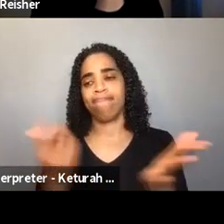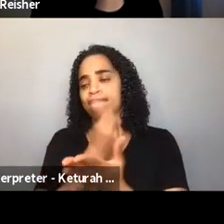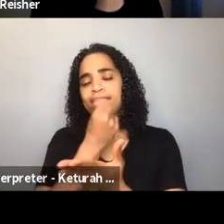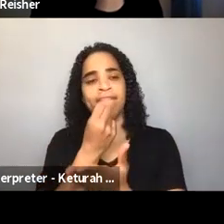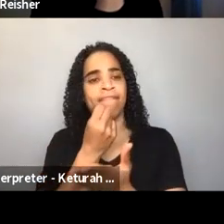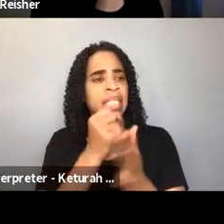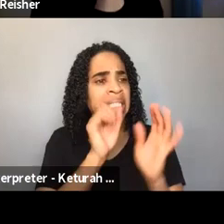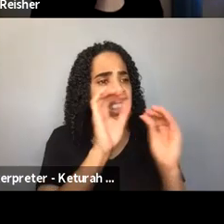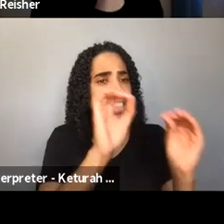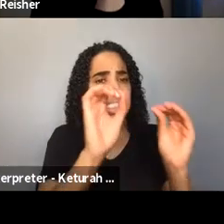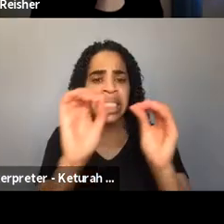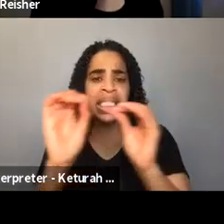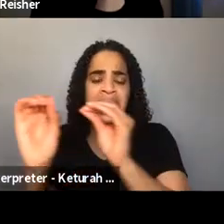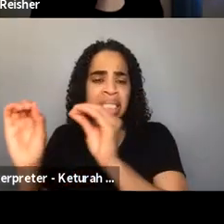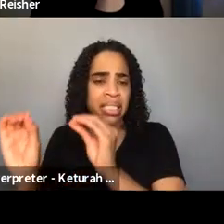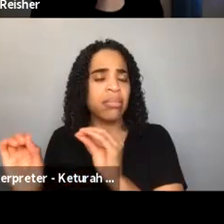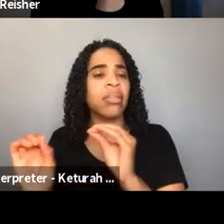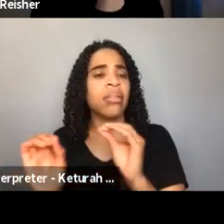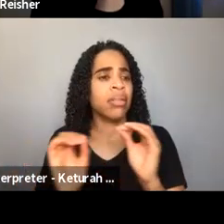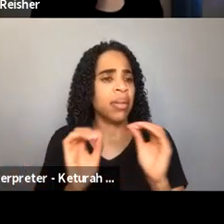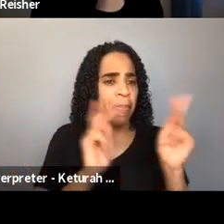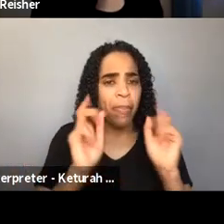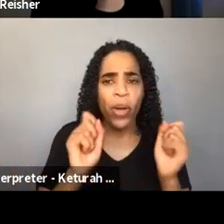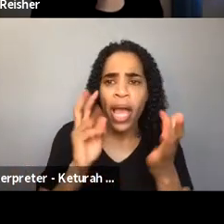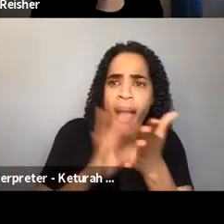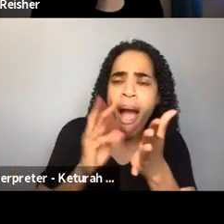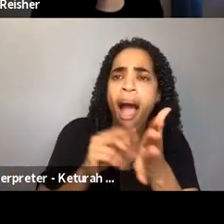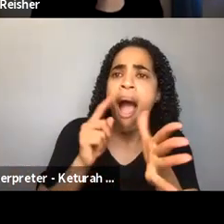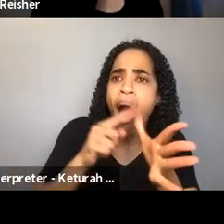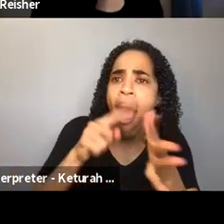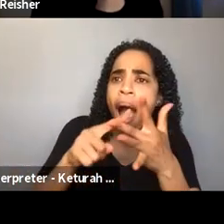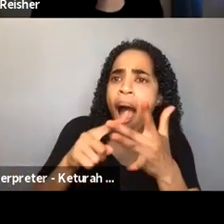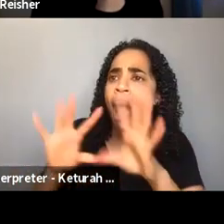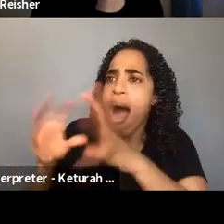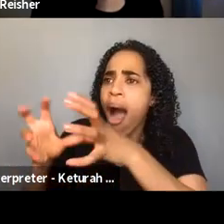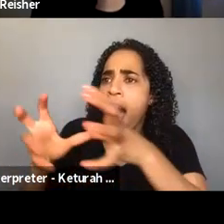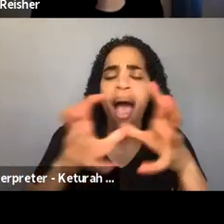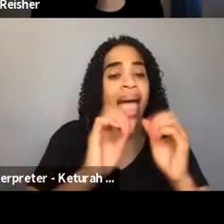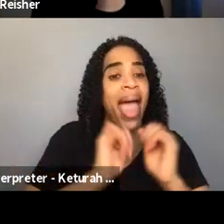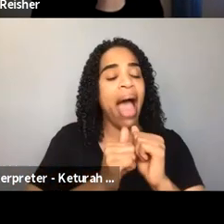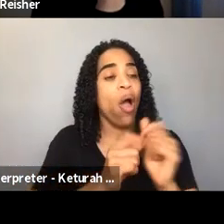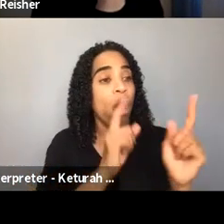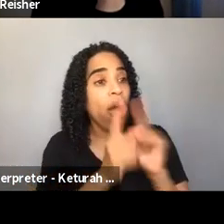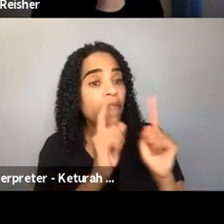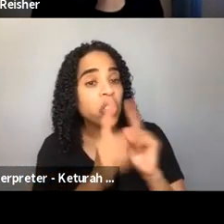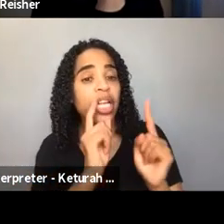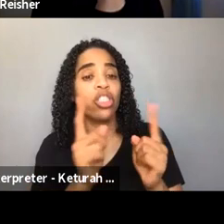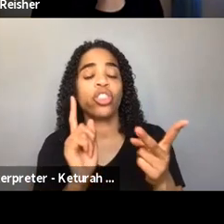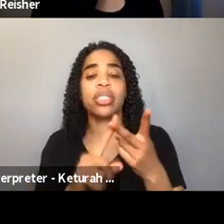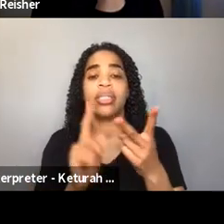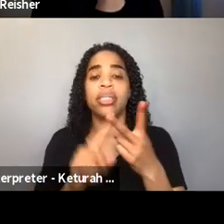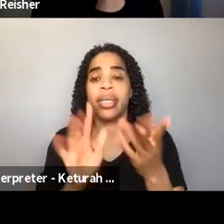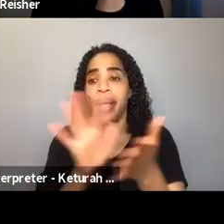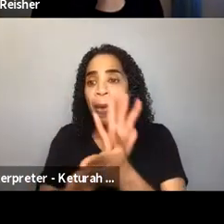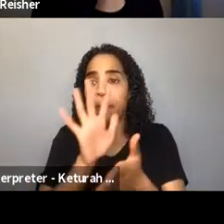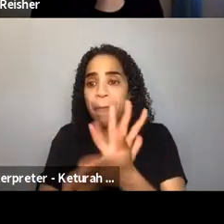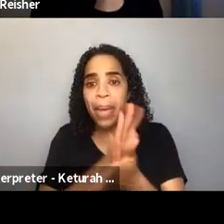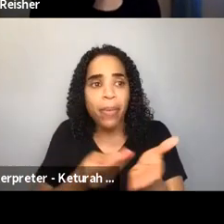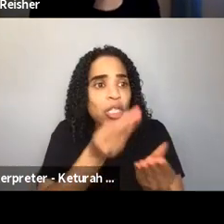information to folks through, either conversations, through soft handoffs,